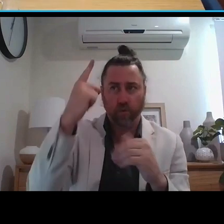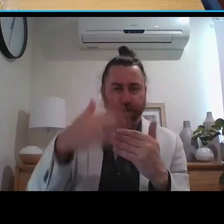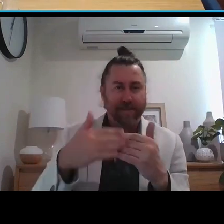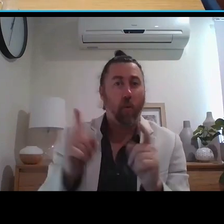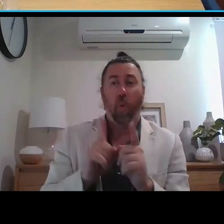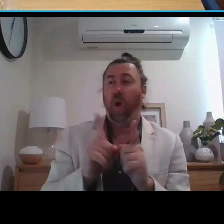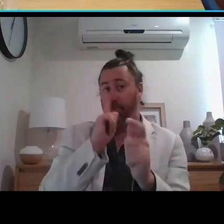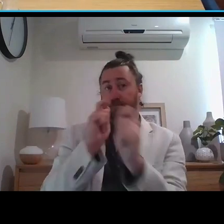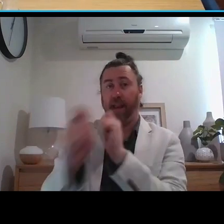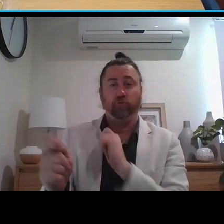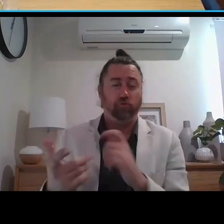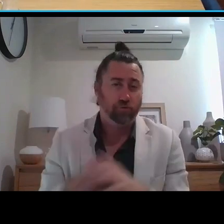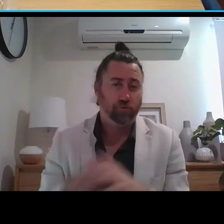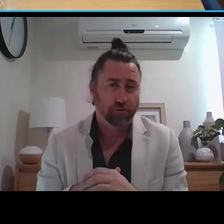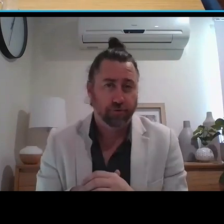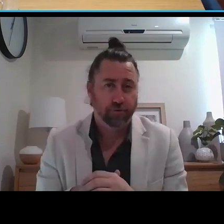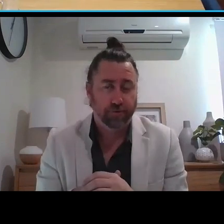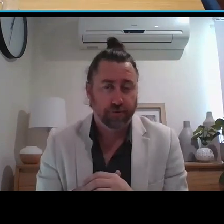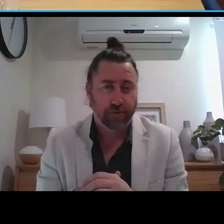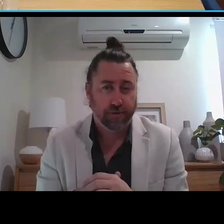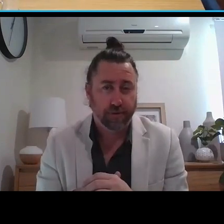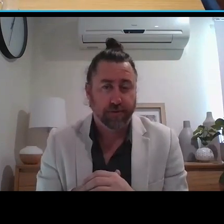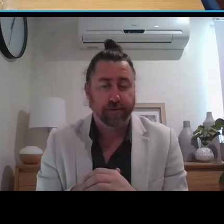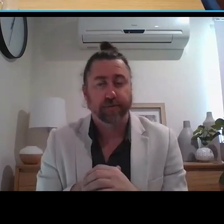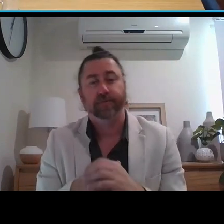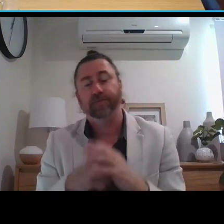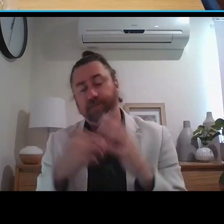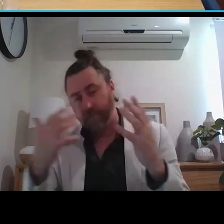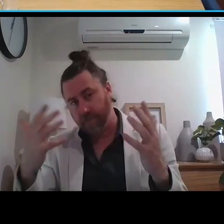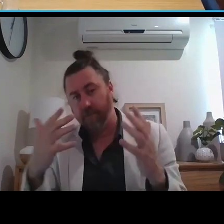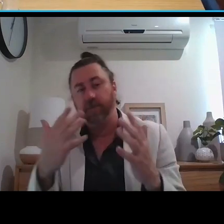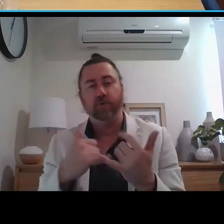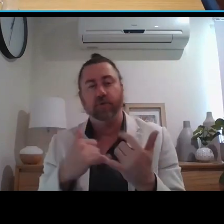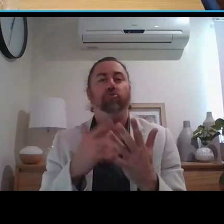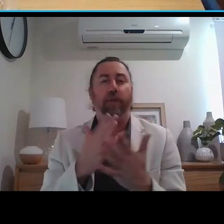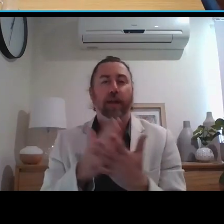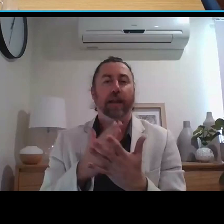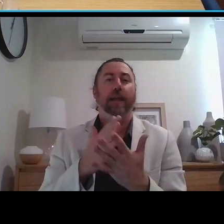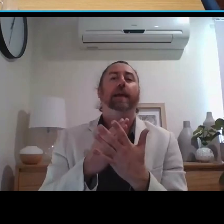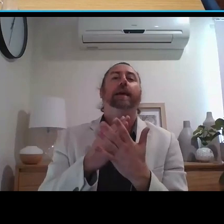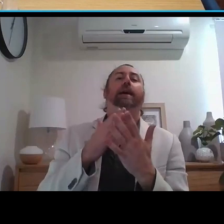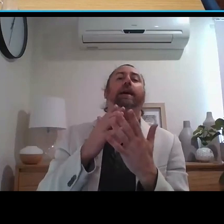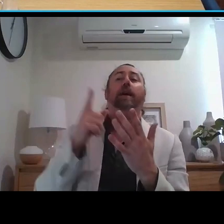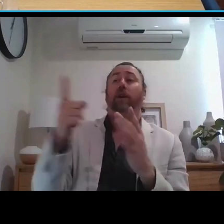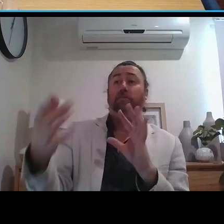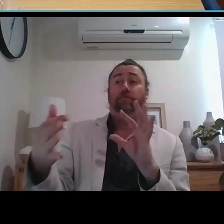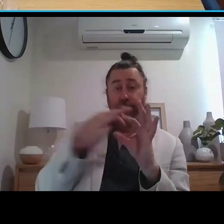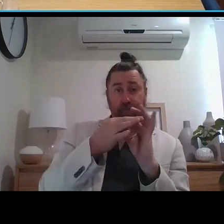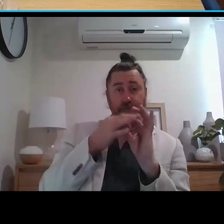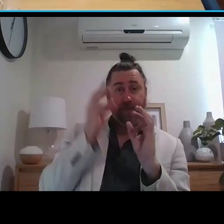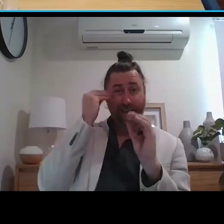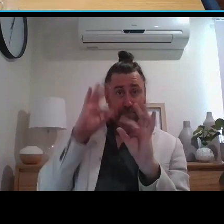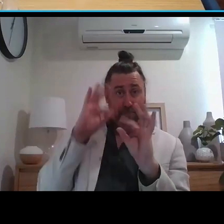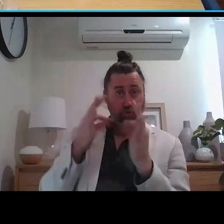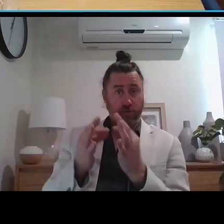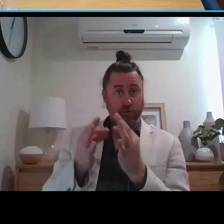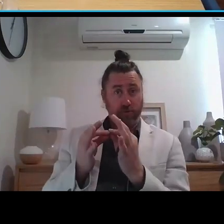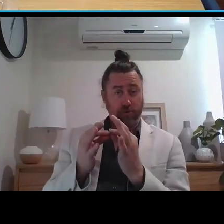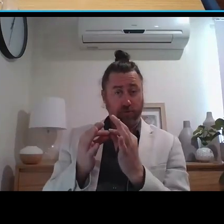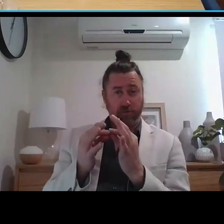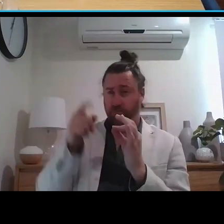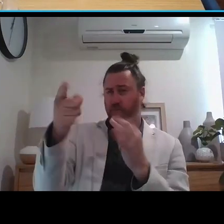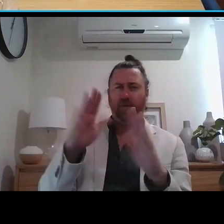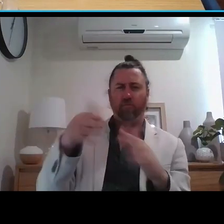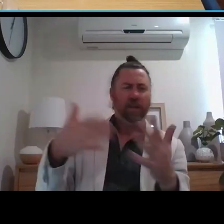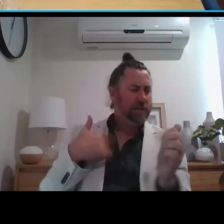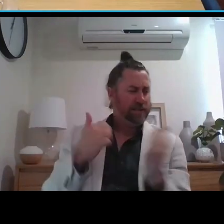are imposed. So broadly, if after engaging with the Commission, providers still do not agree with decisions